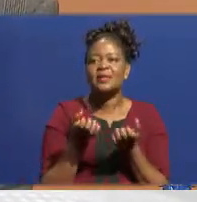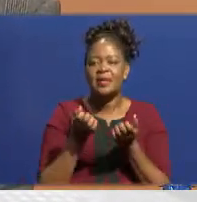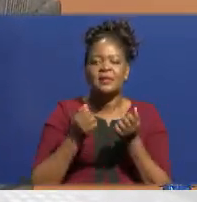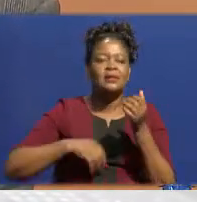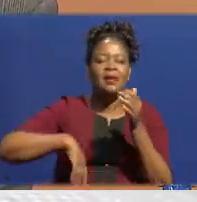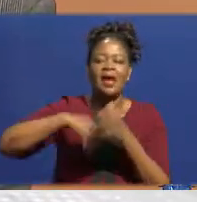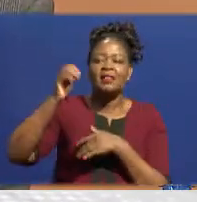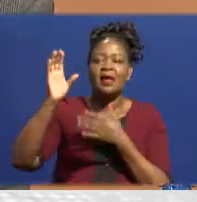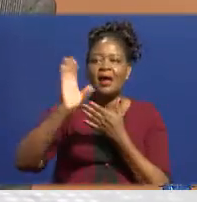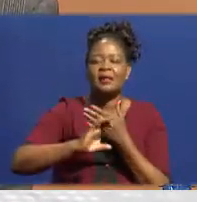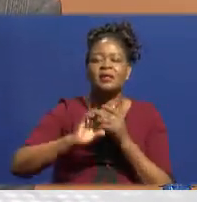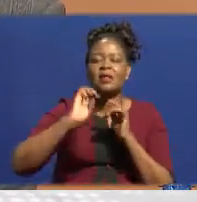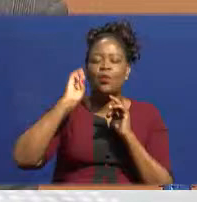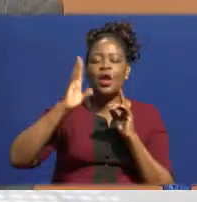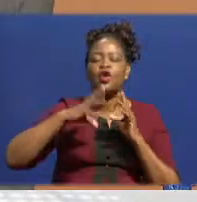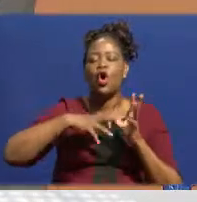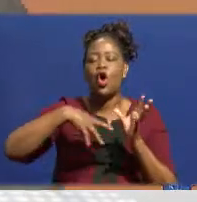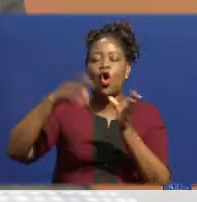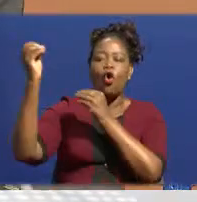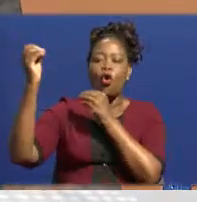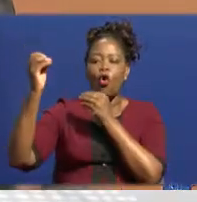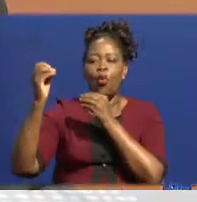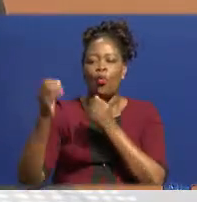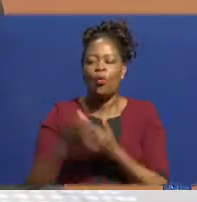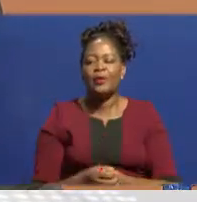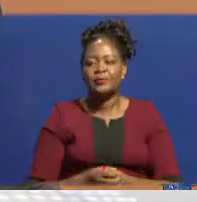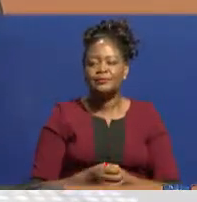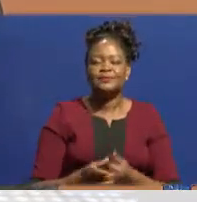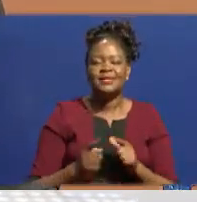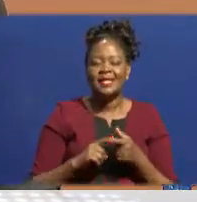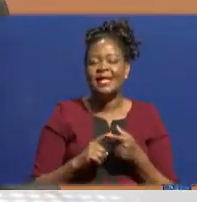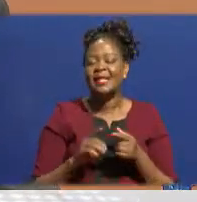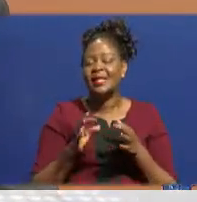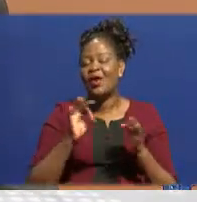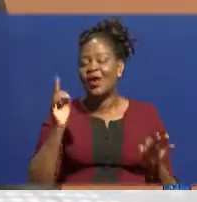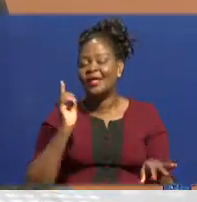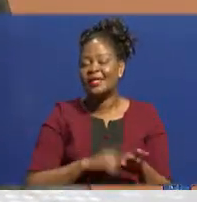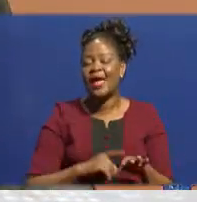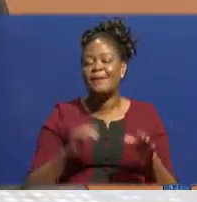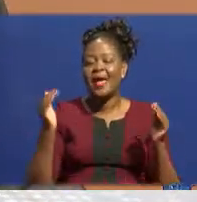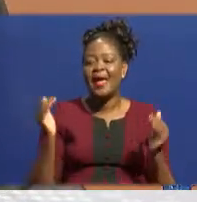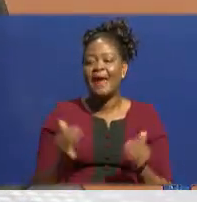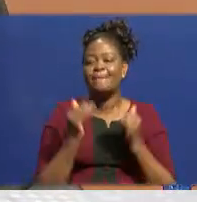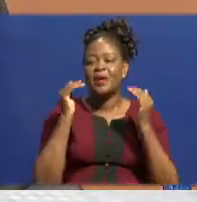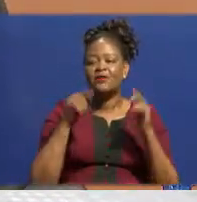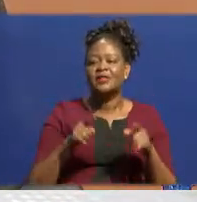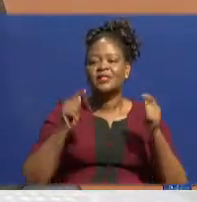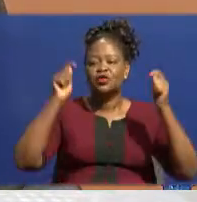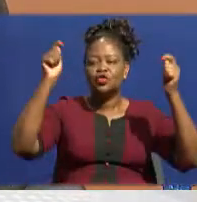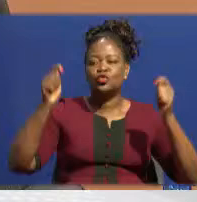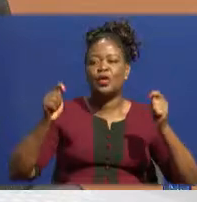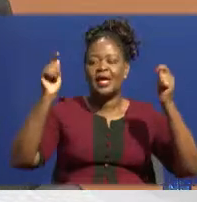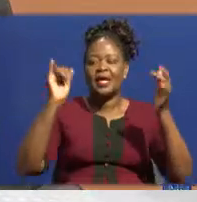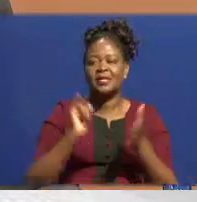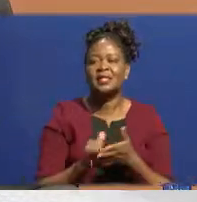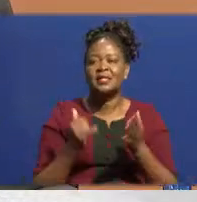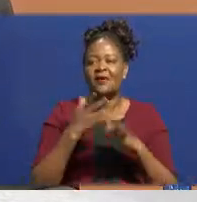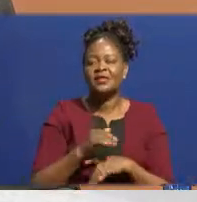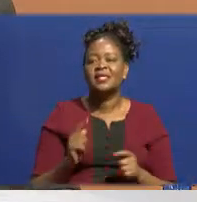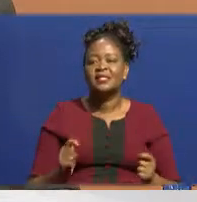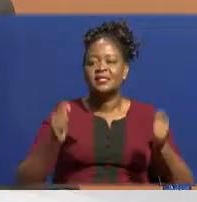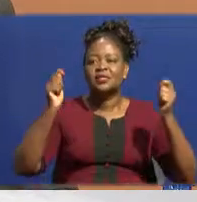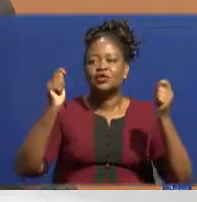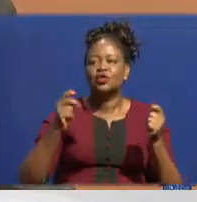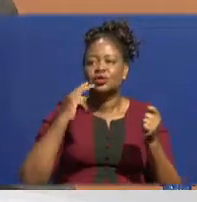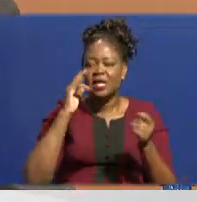abroad. They will go. Some of these guys, the long-term effect, the long-term impact of such a strike is that after the strike, you